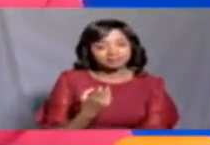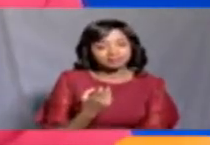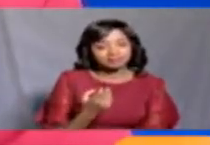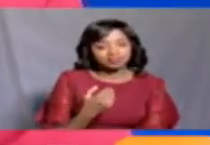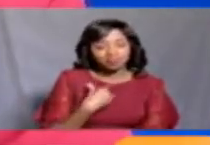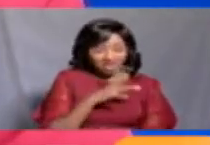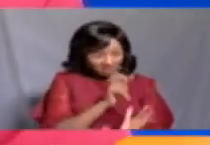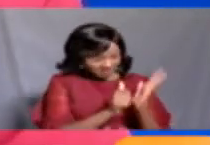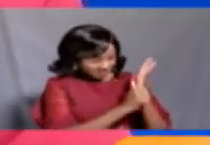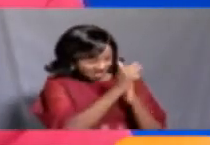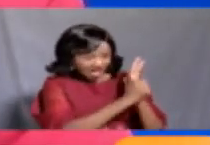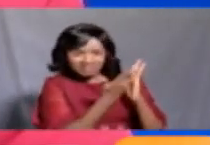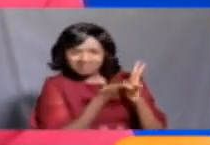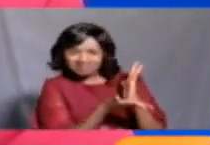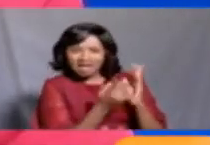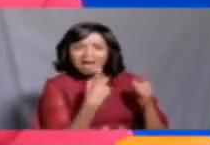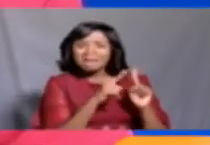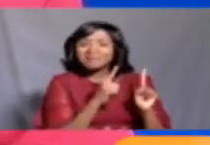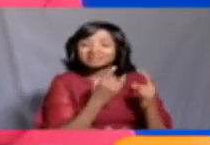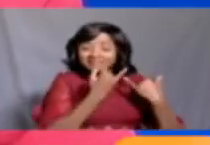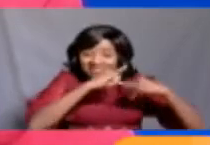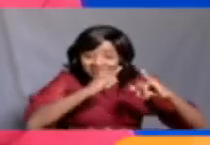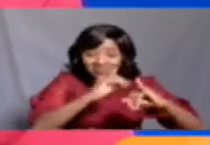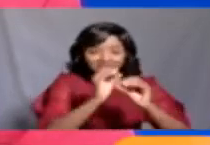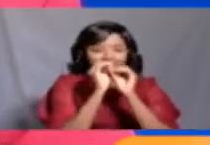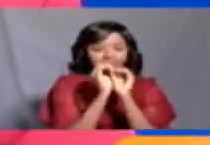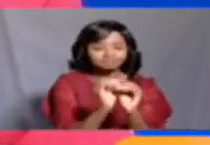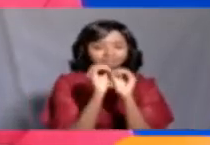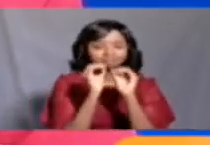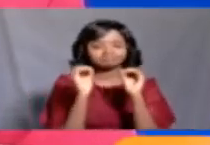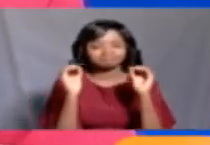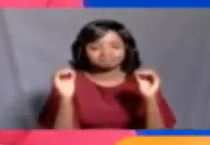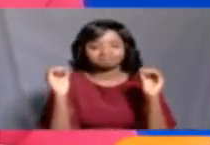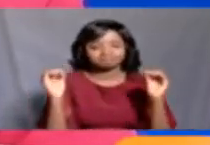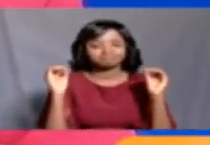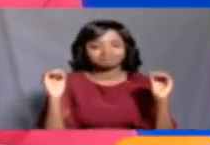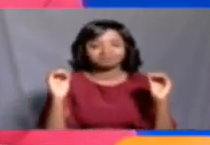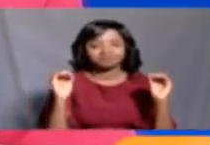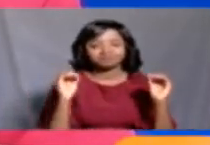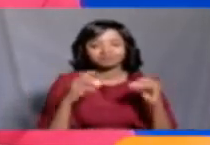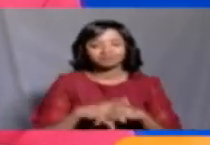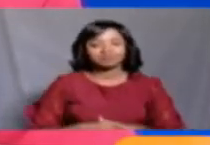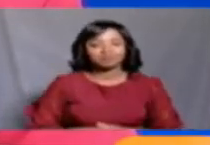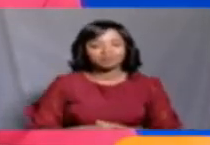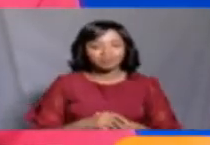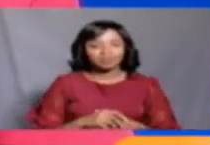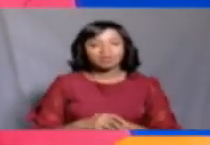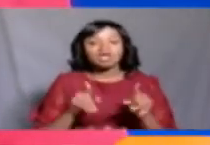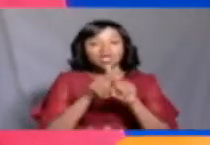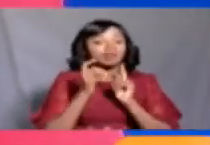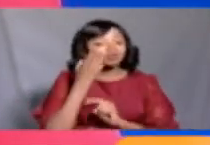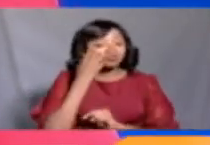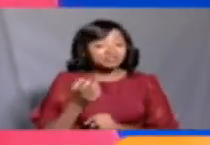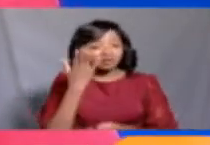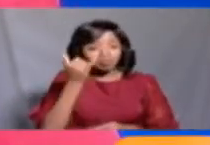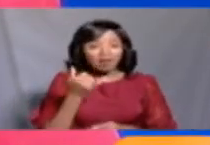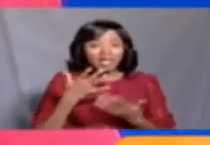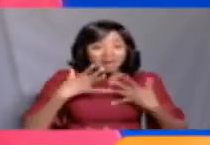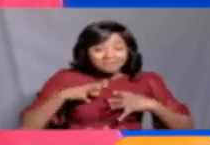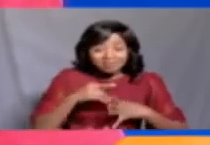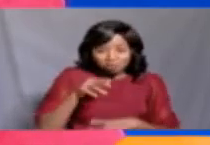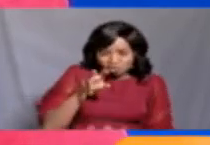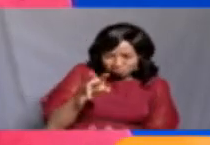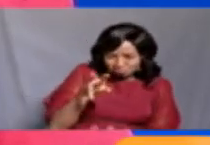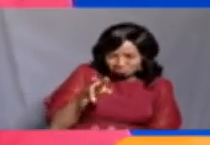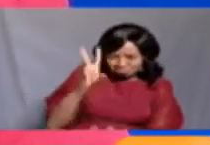act, but no one is catching up to find out exactly how these people need to be treated. And it's sad that people who are treating them like